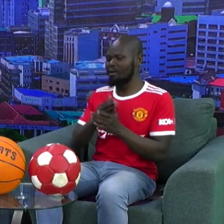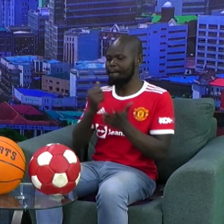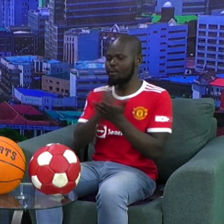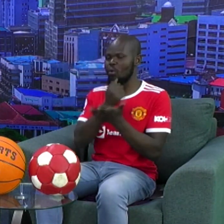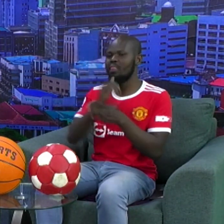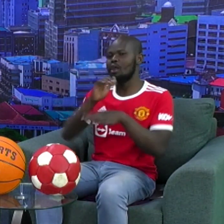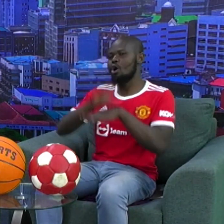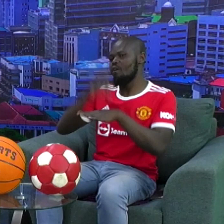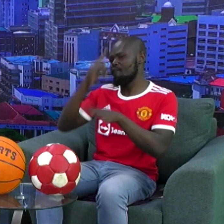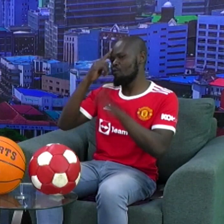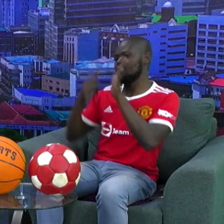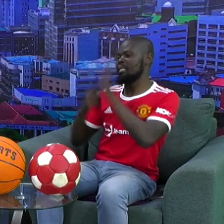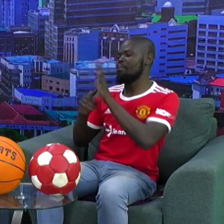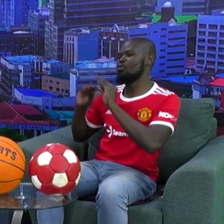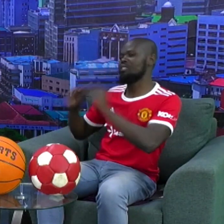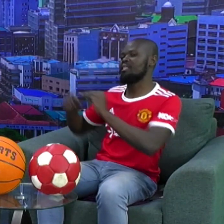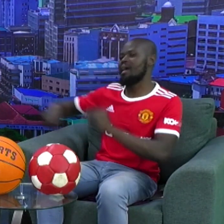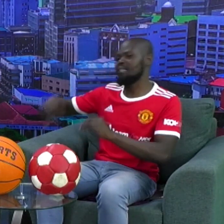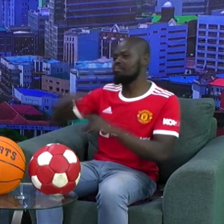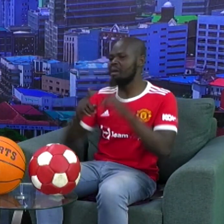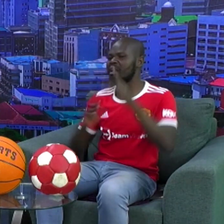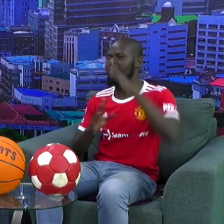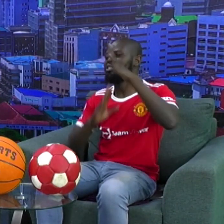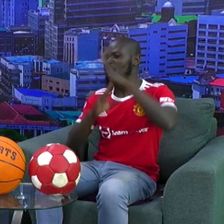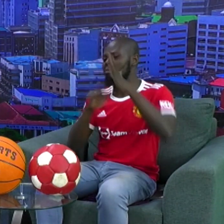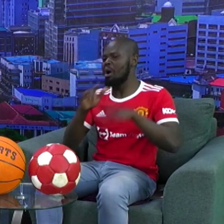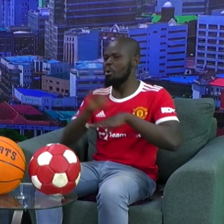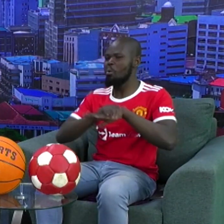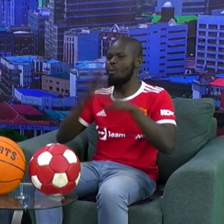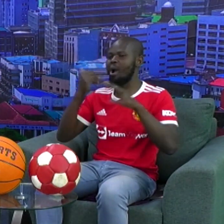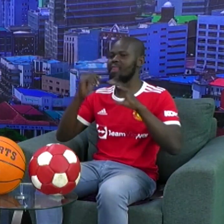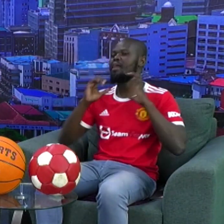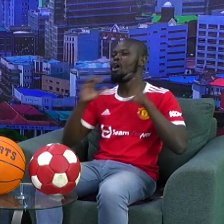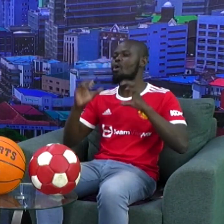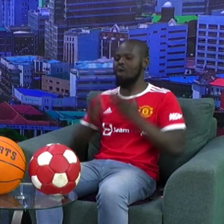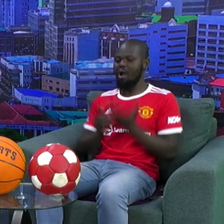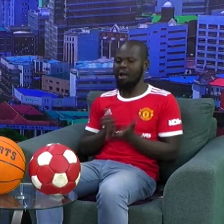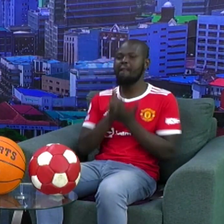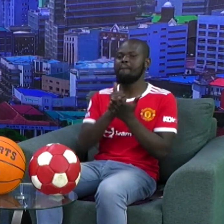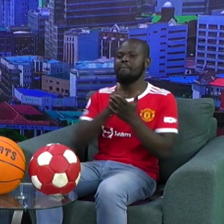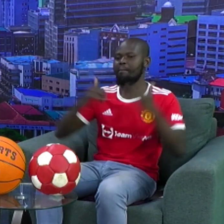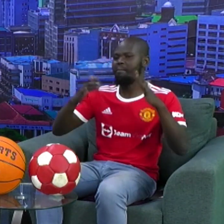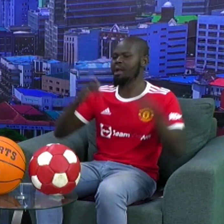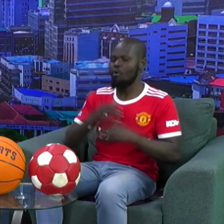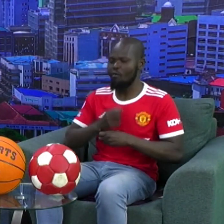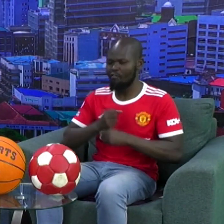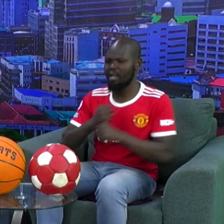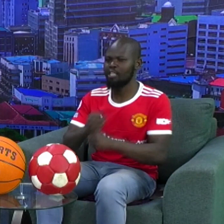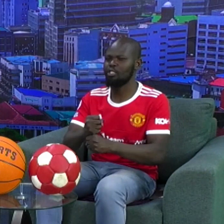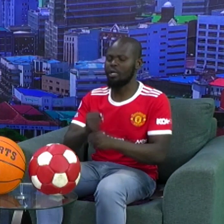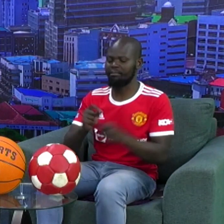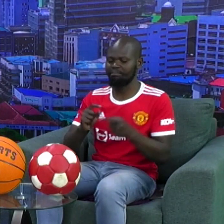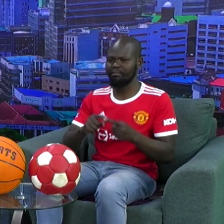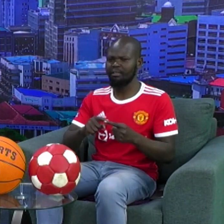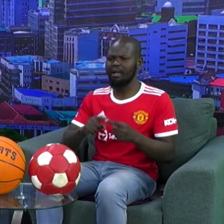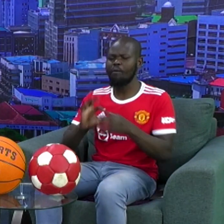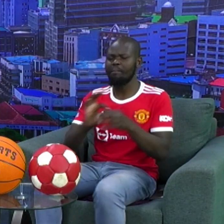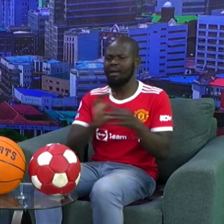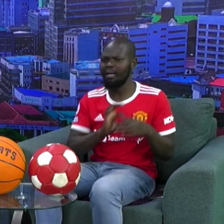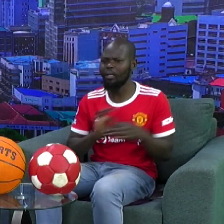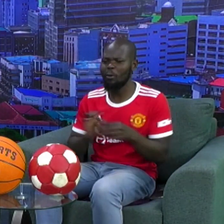for that cup too. So Posta Rangers, it's a good point for them, but I think the coach has really played